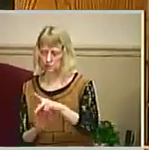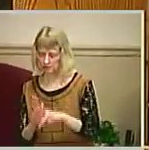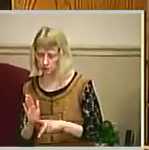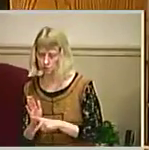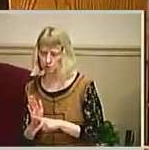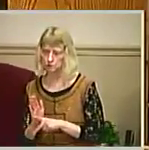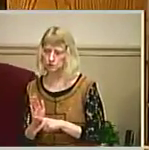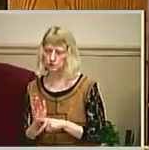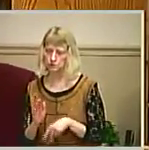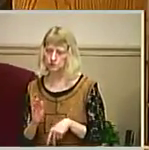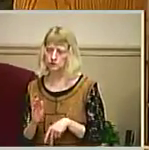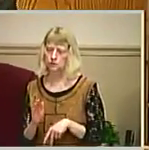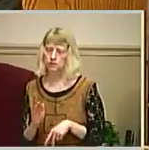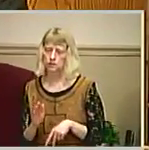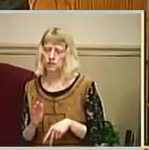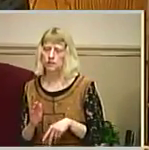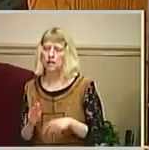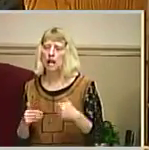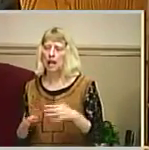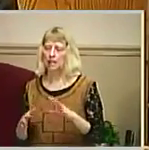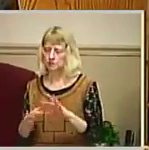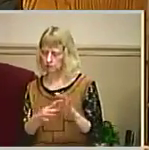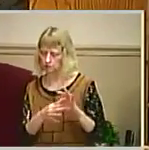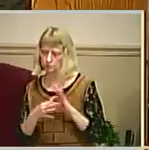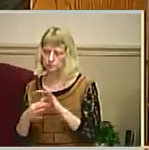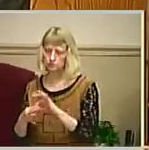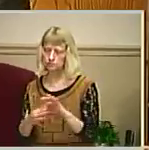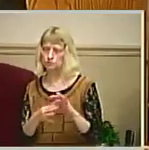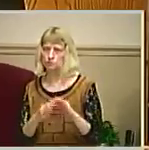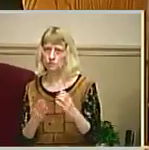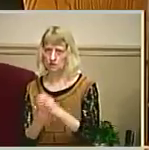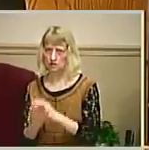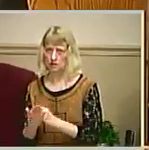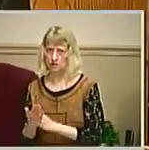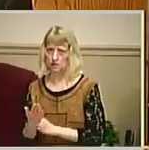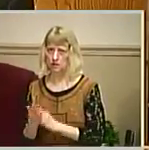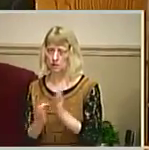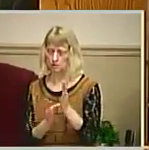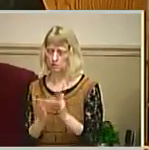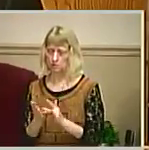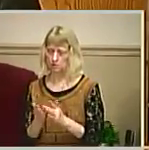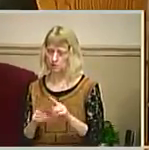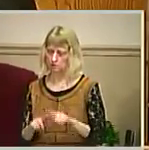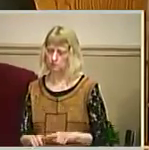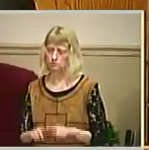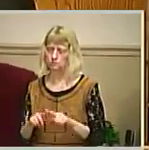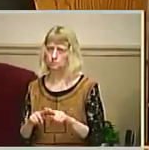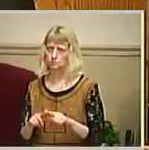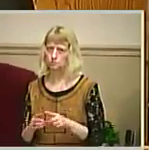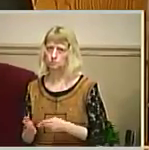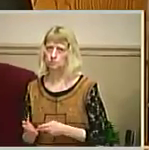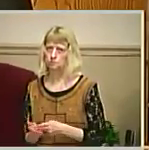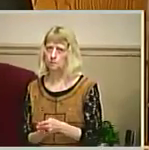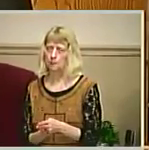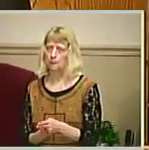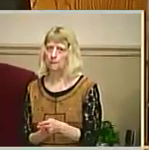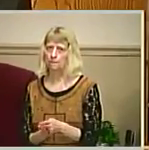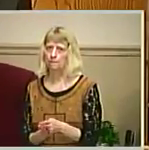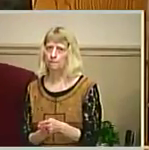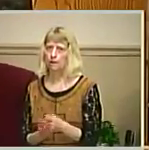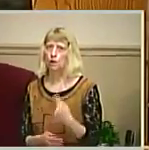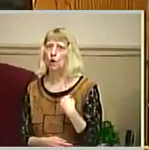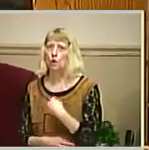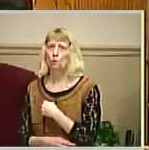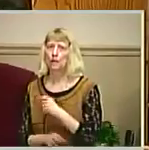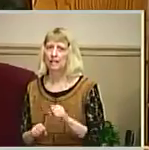and policies, let's be united around a Constitution that is biblically true. That we